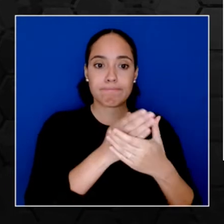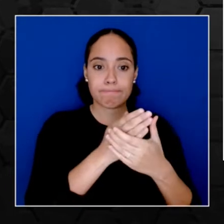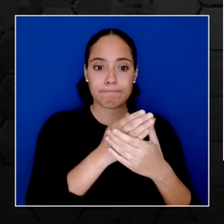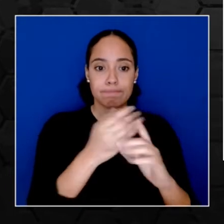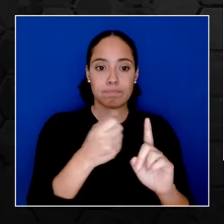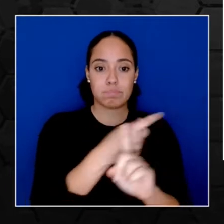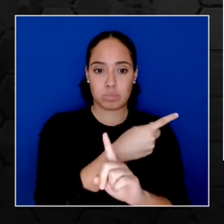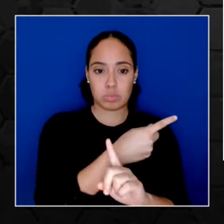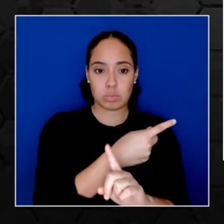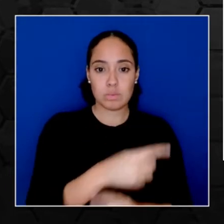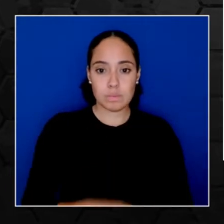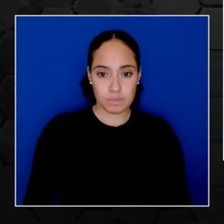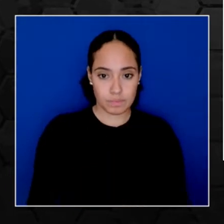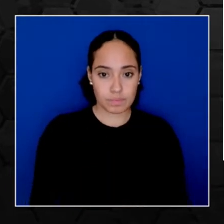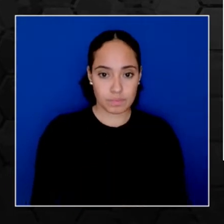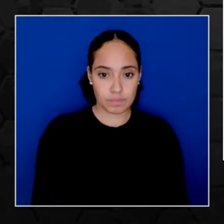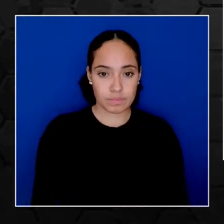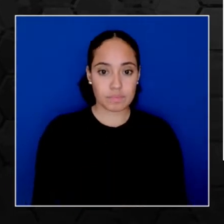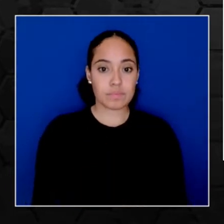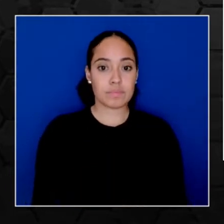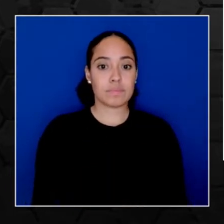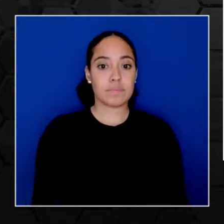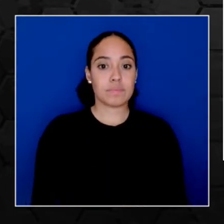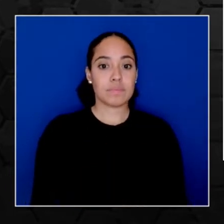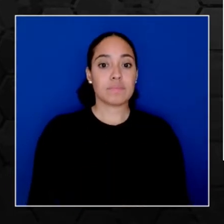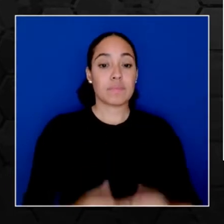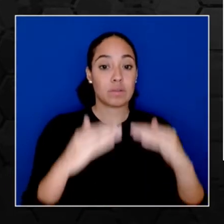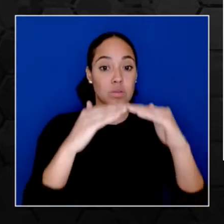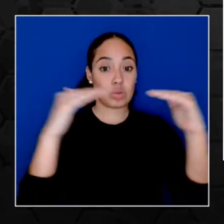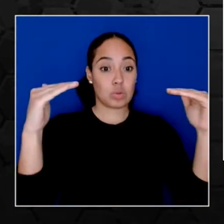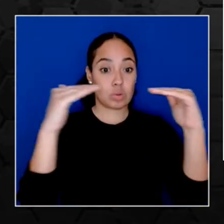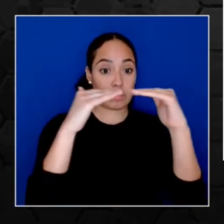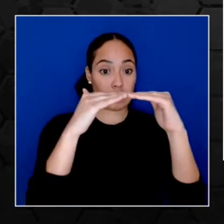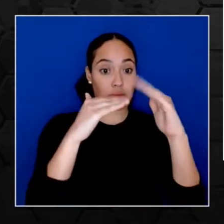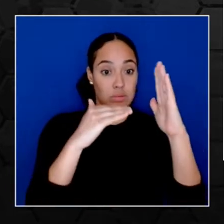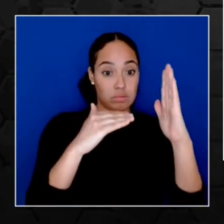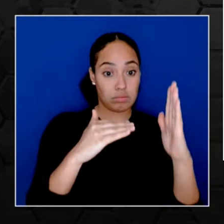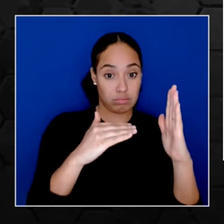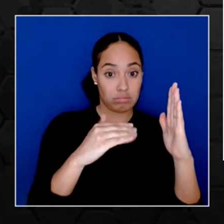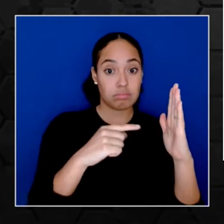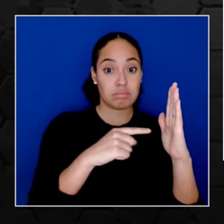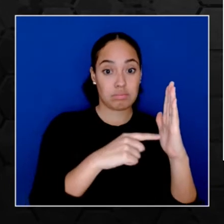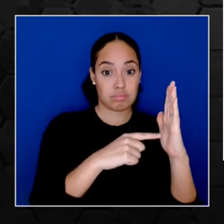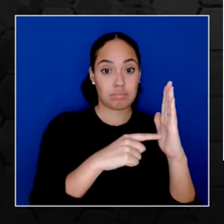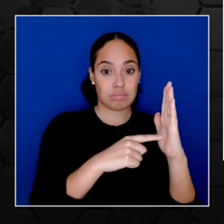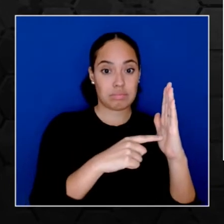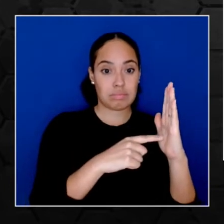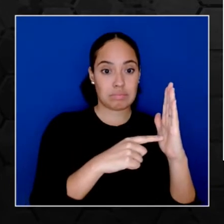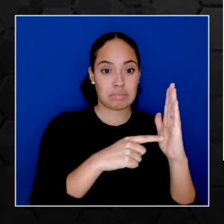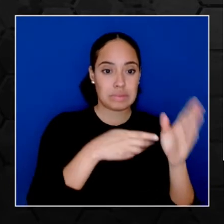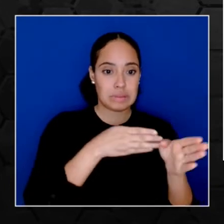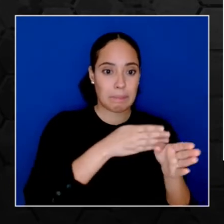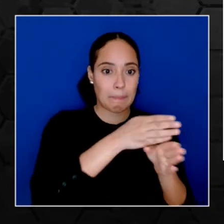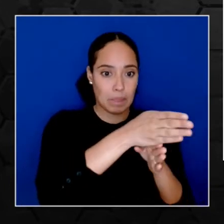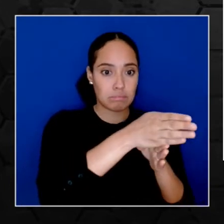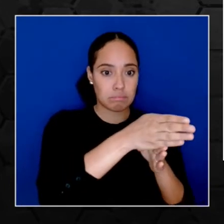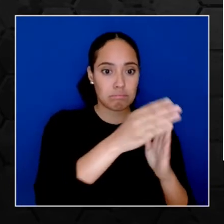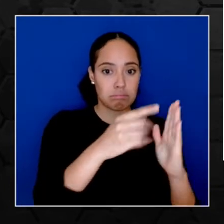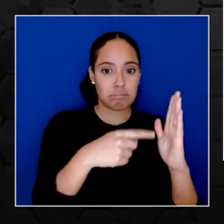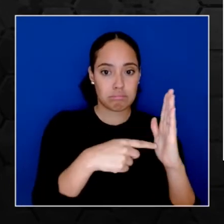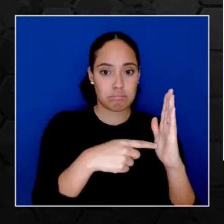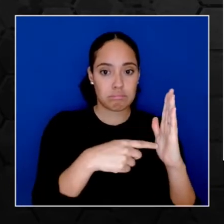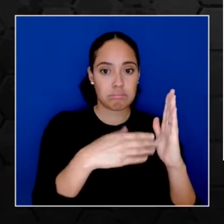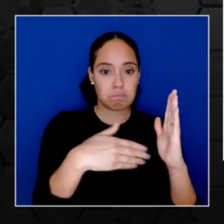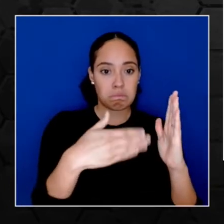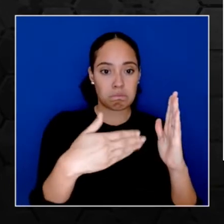the main scenario, and from which the interrupting bot interrupts the main scenario and goes to the scenario 1, and that is called as a child scenario. And